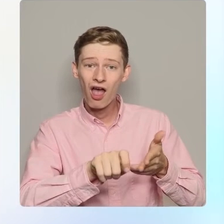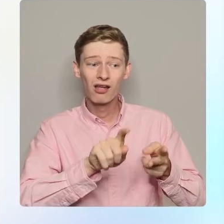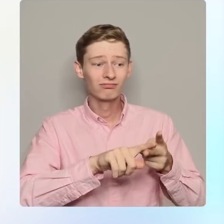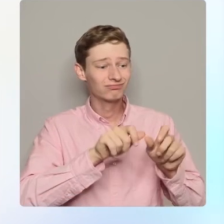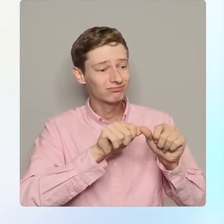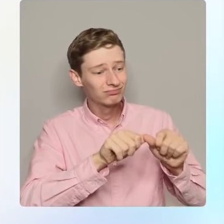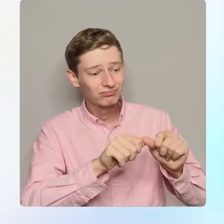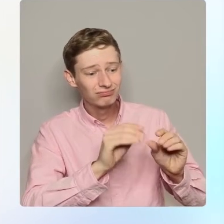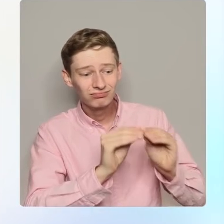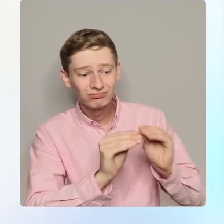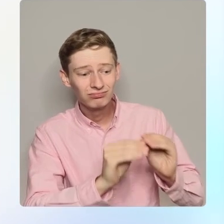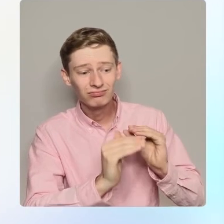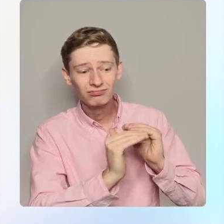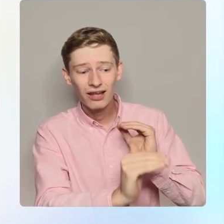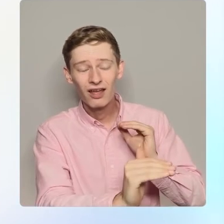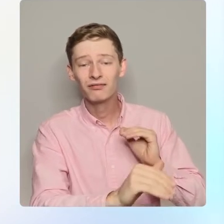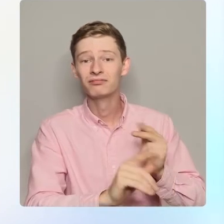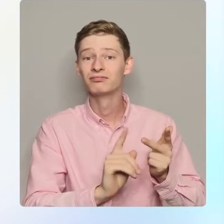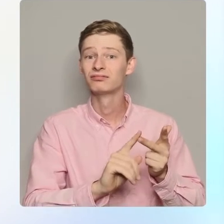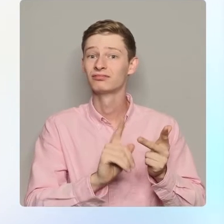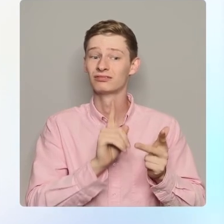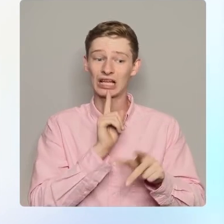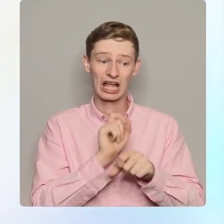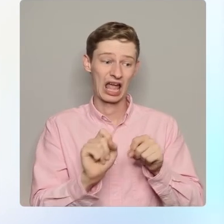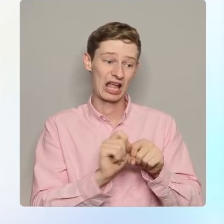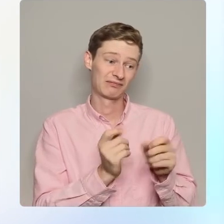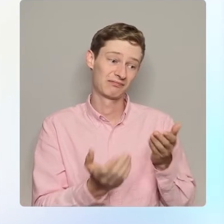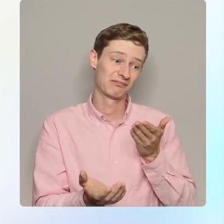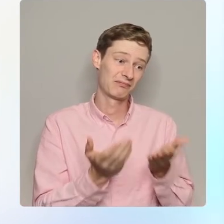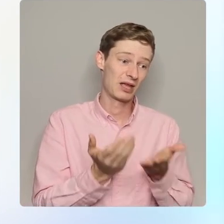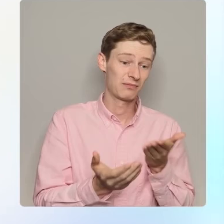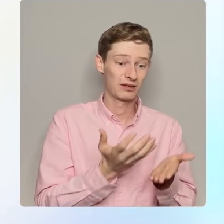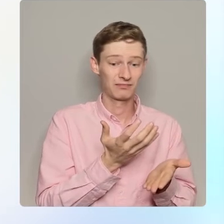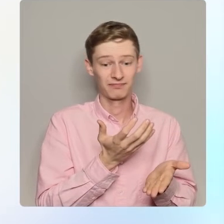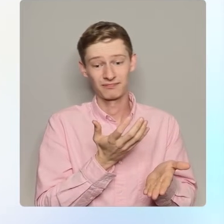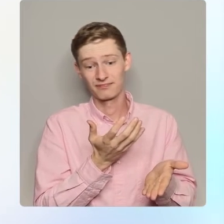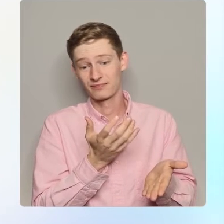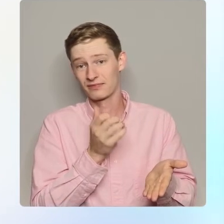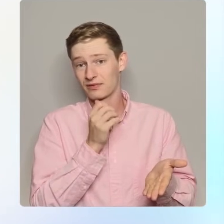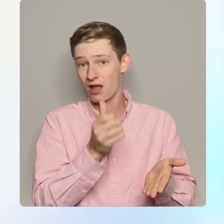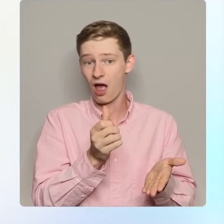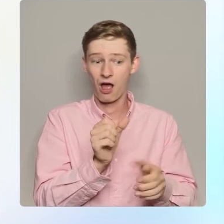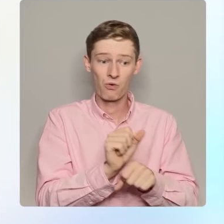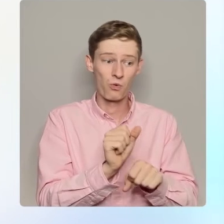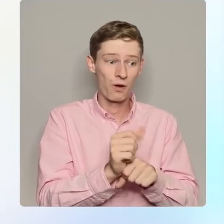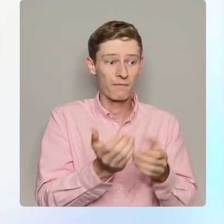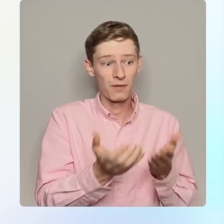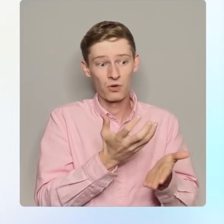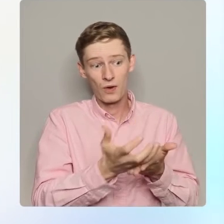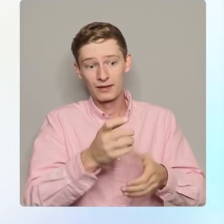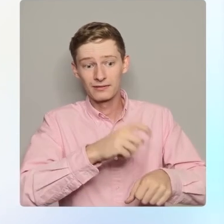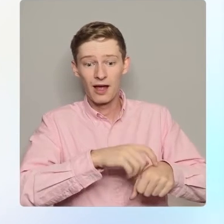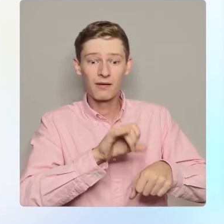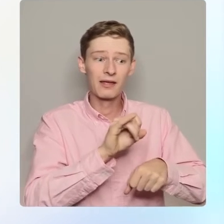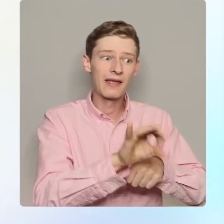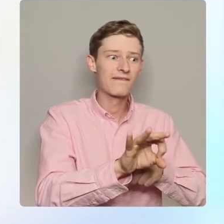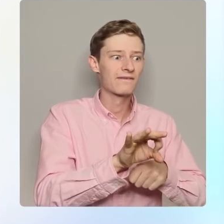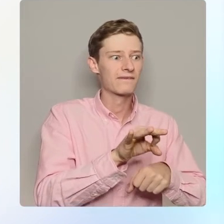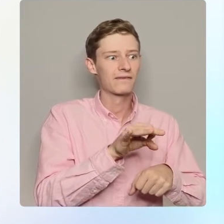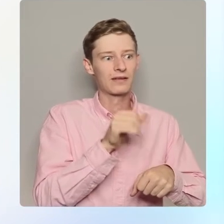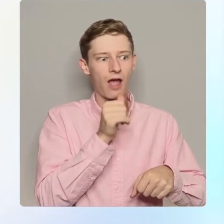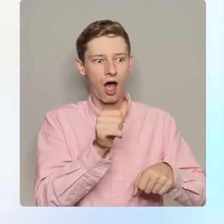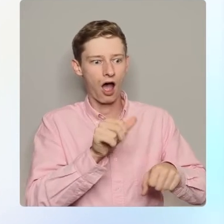So why is it that so many teams skimp when it comes to automated testing? Well, the truth is automated testing is